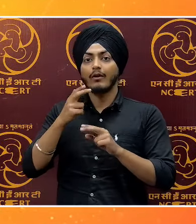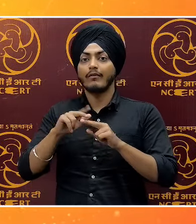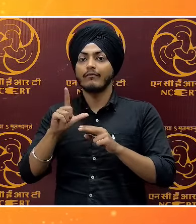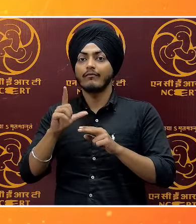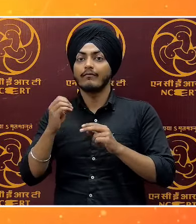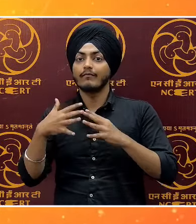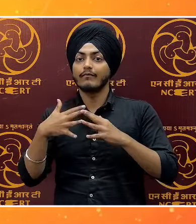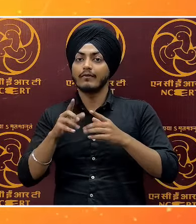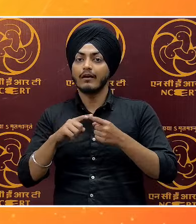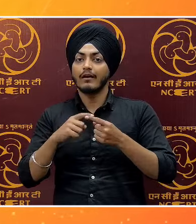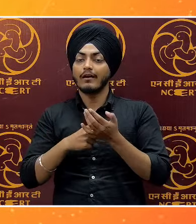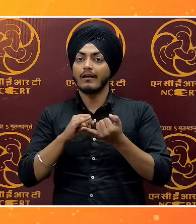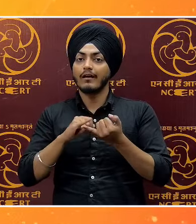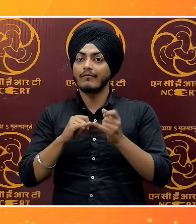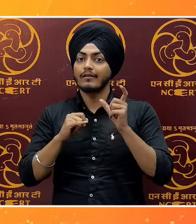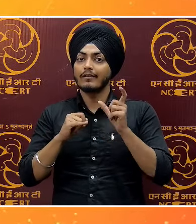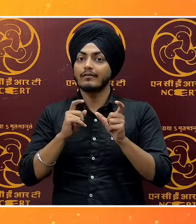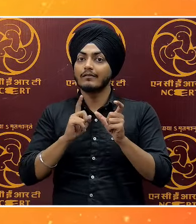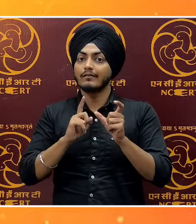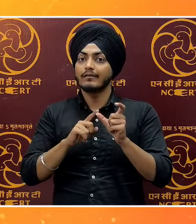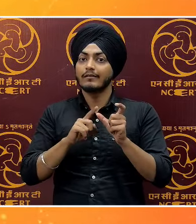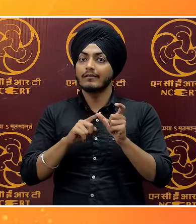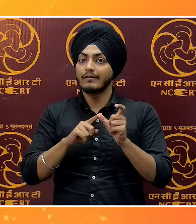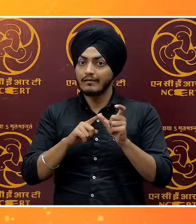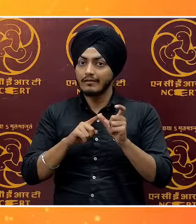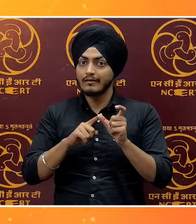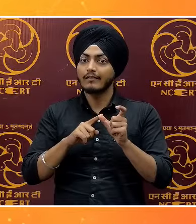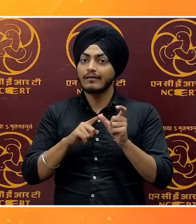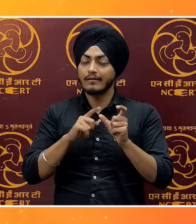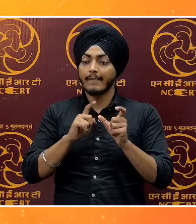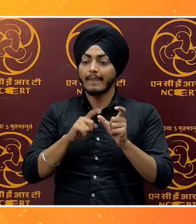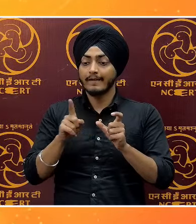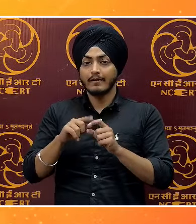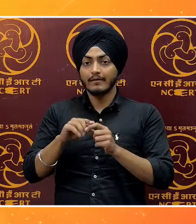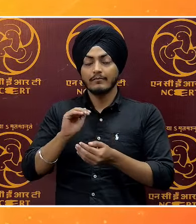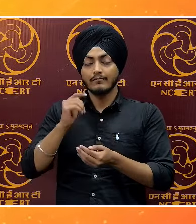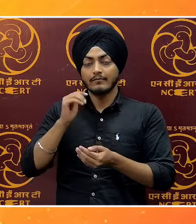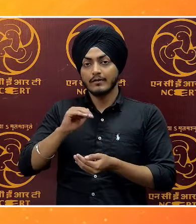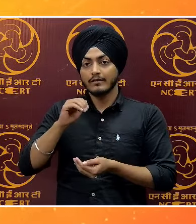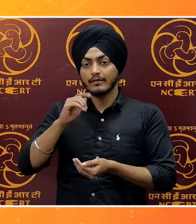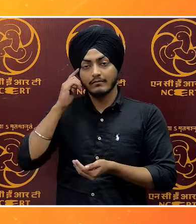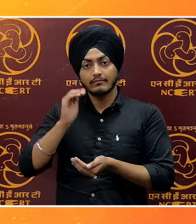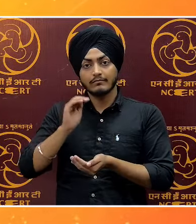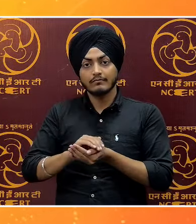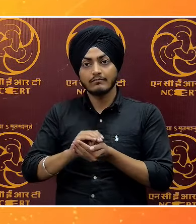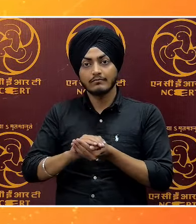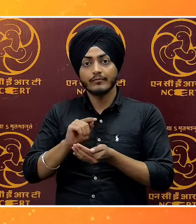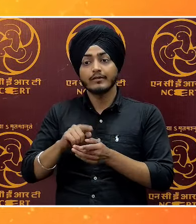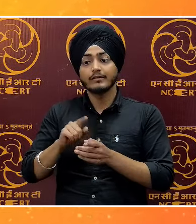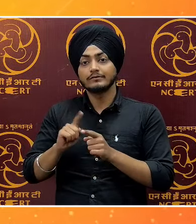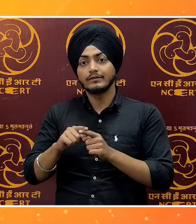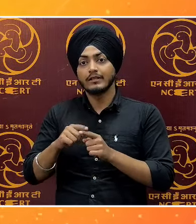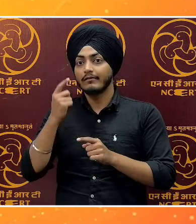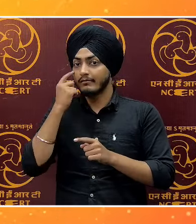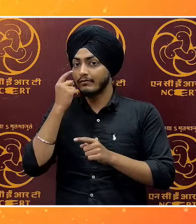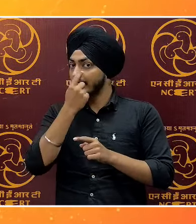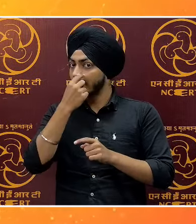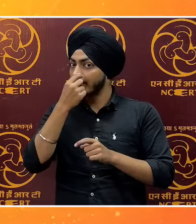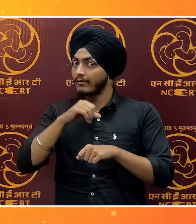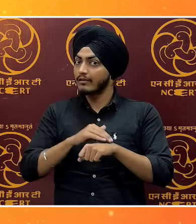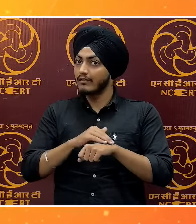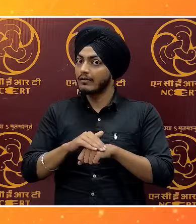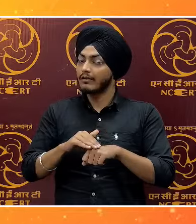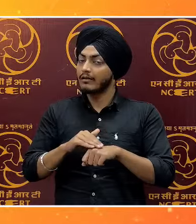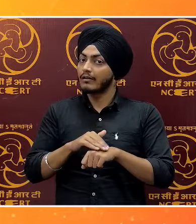spellings. So we Great. can label the things with Braille script or in English as per the need of our learner. Right.